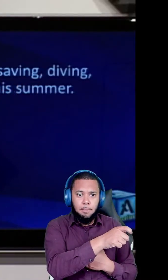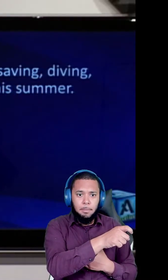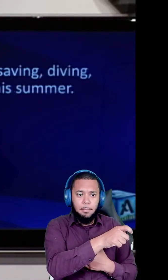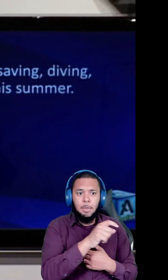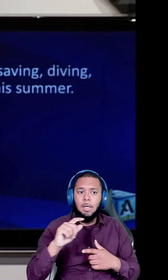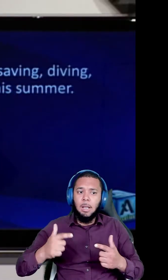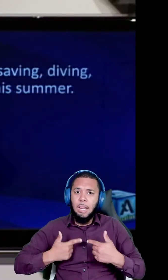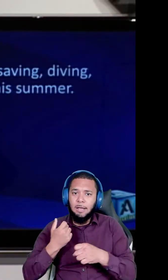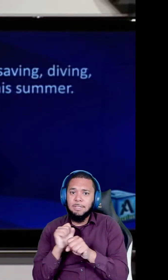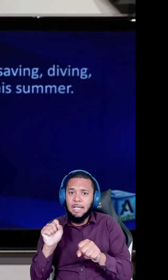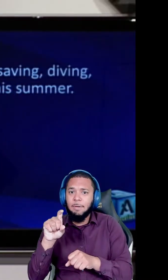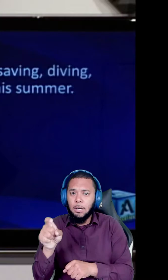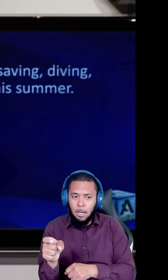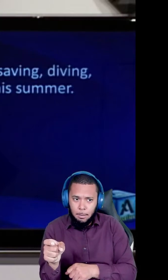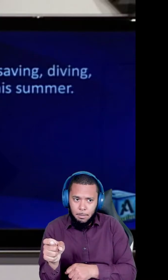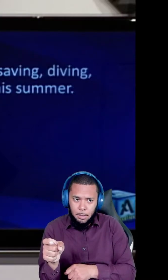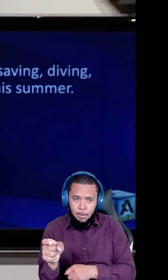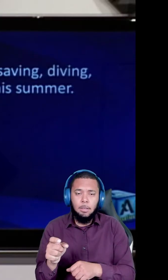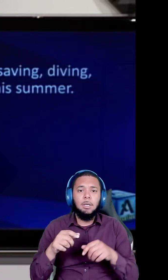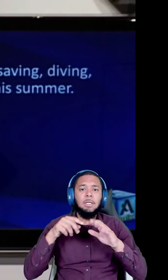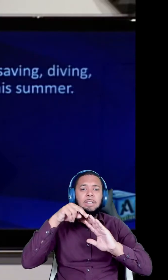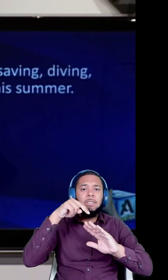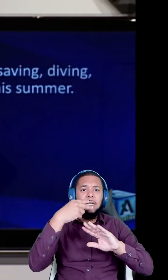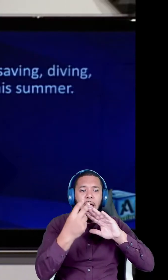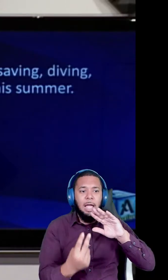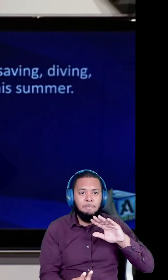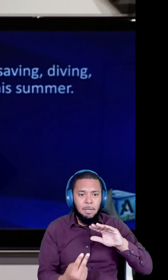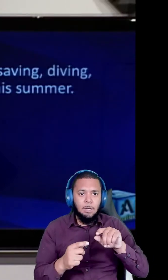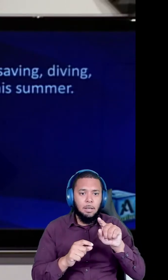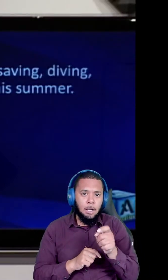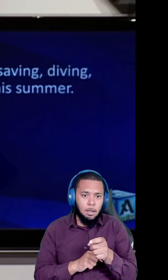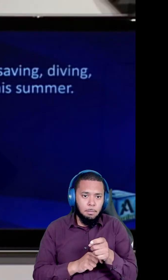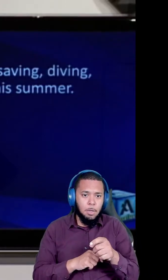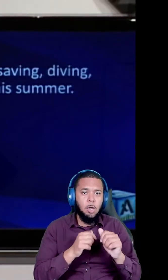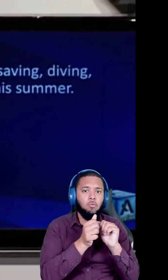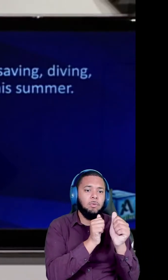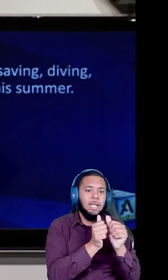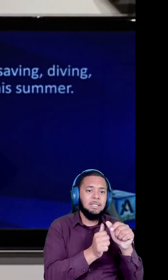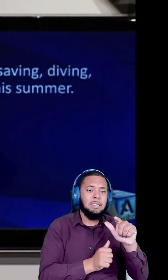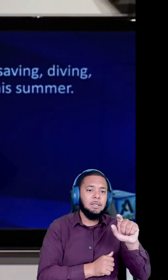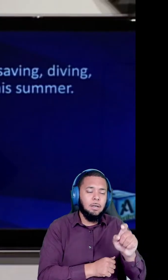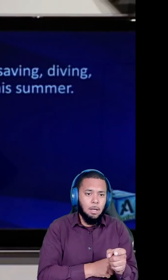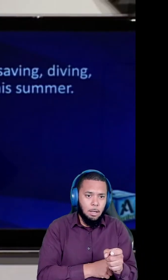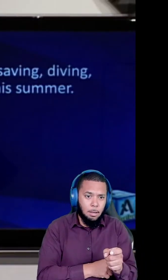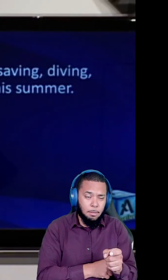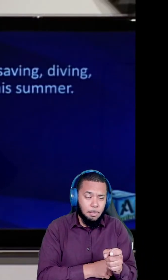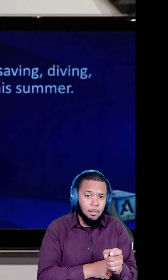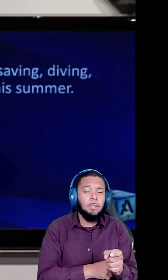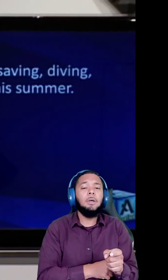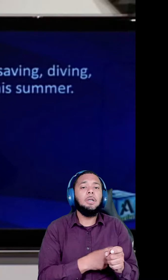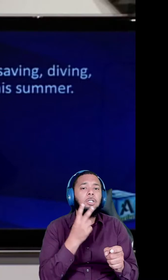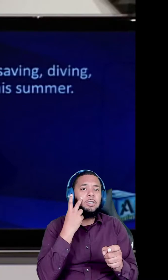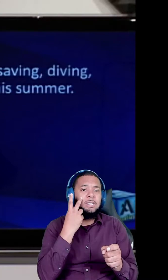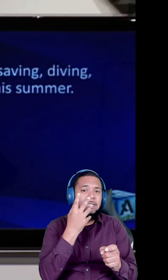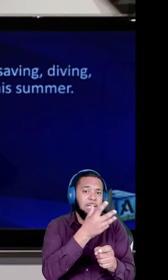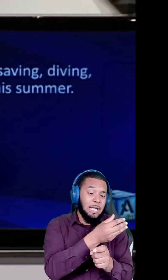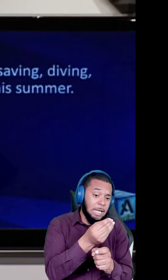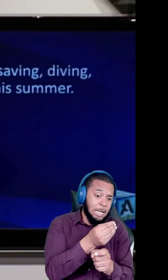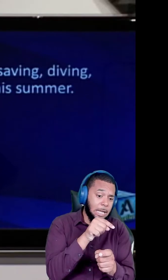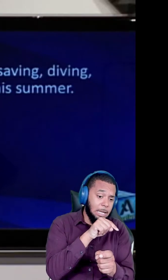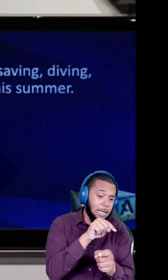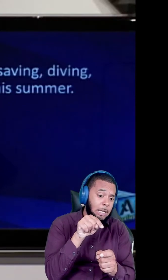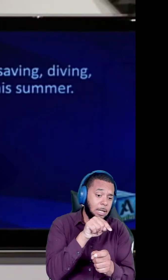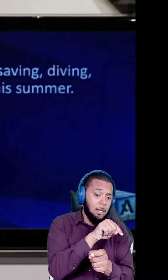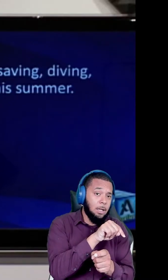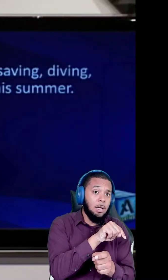diving, comma, racing, comma, and here's that last and, and we have that comma before the last and, and we